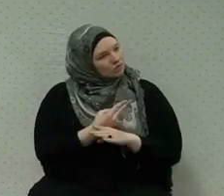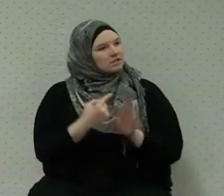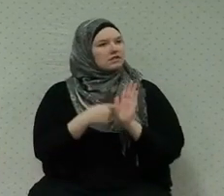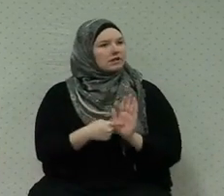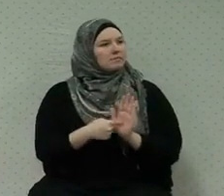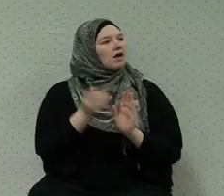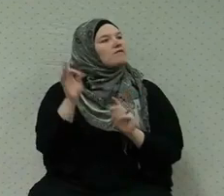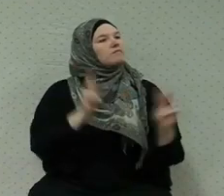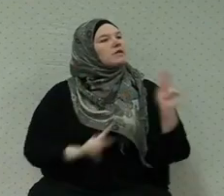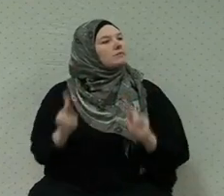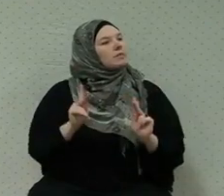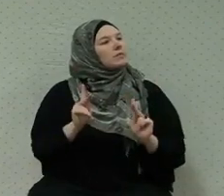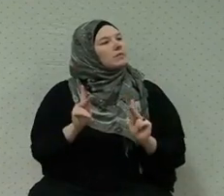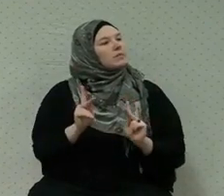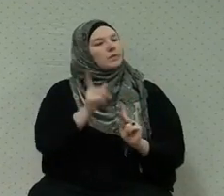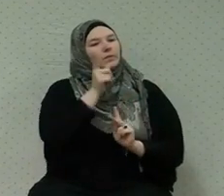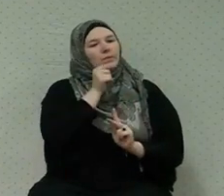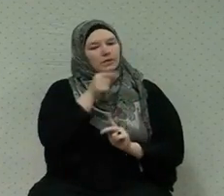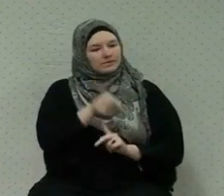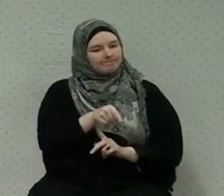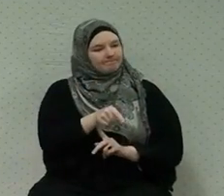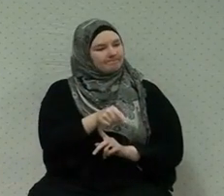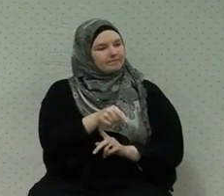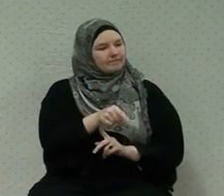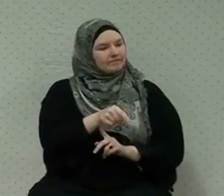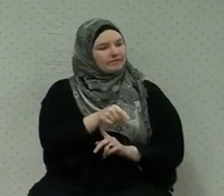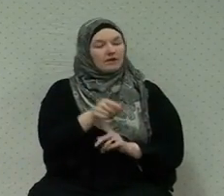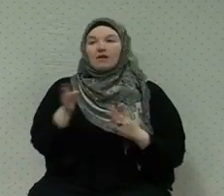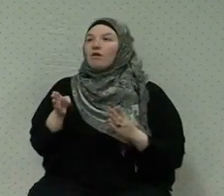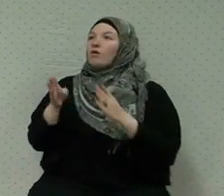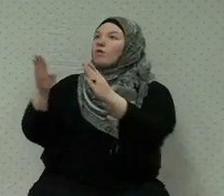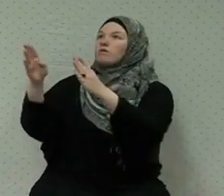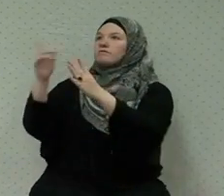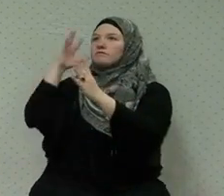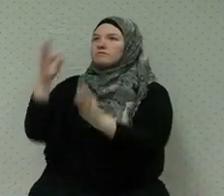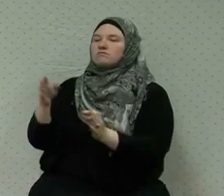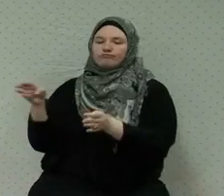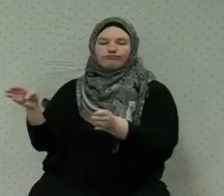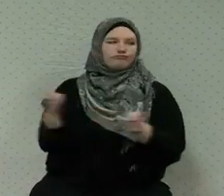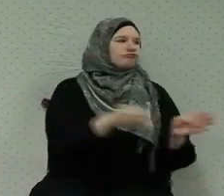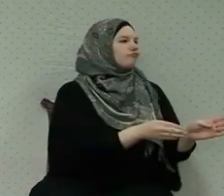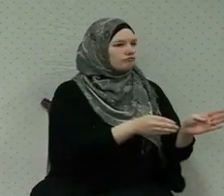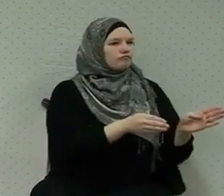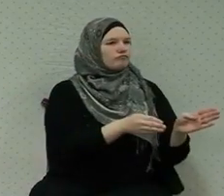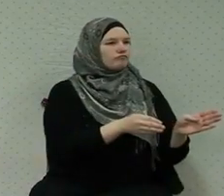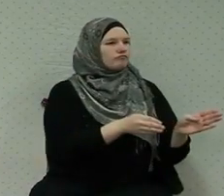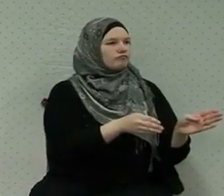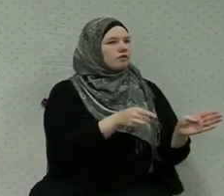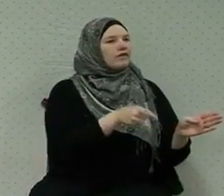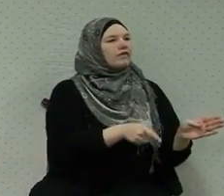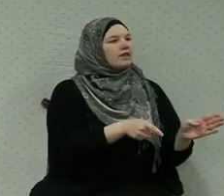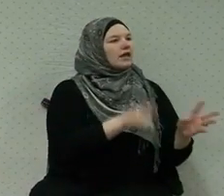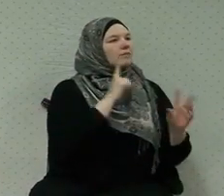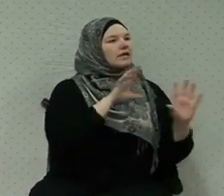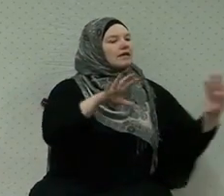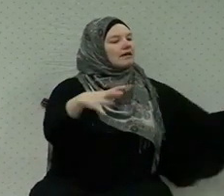of people who turn away from the path of Allah, that they will be gathered as